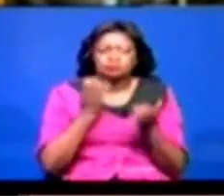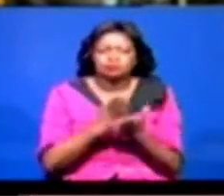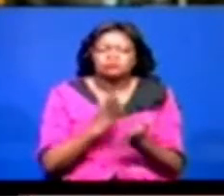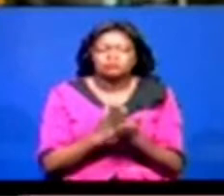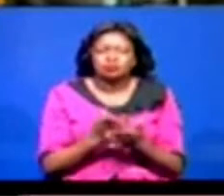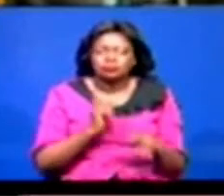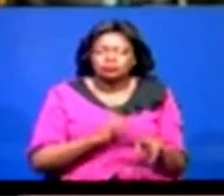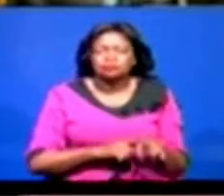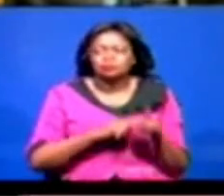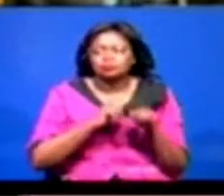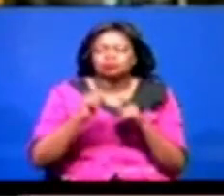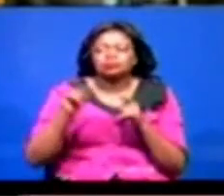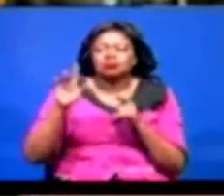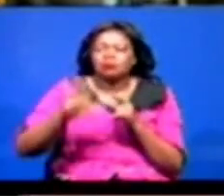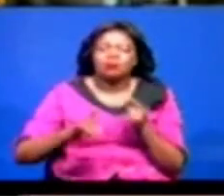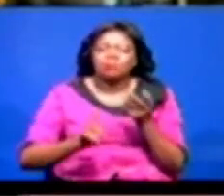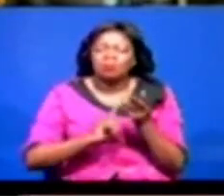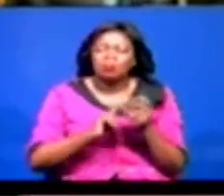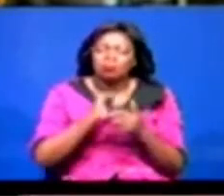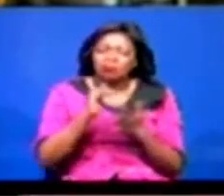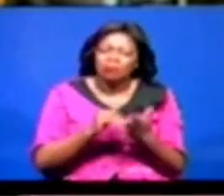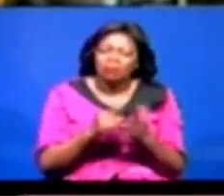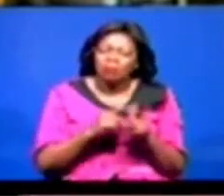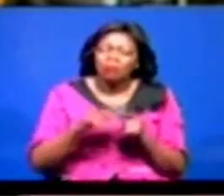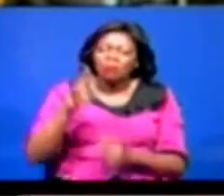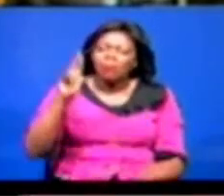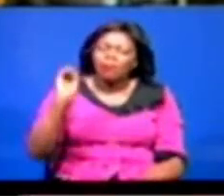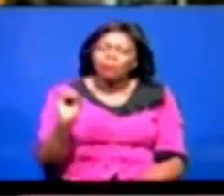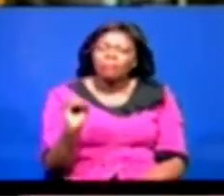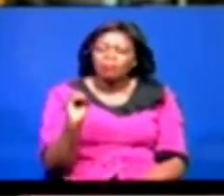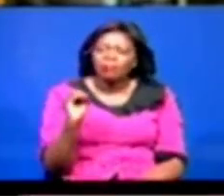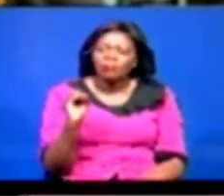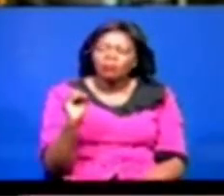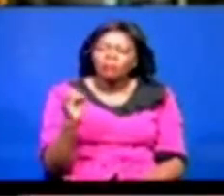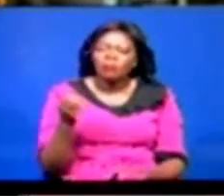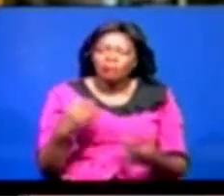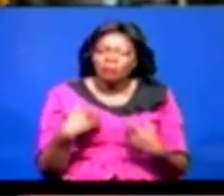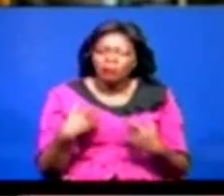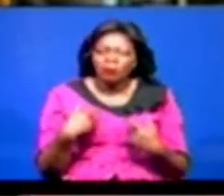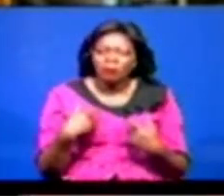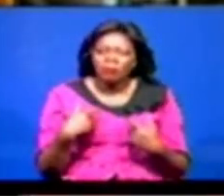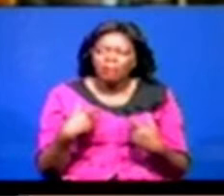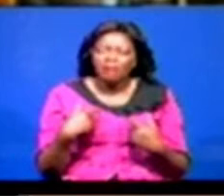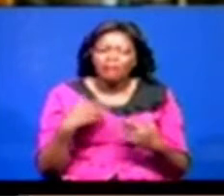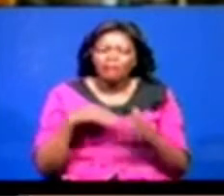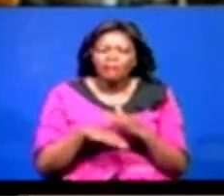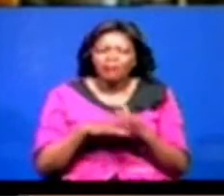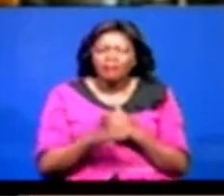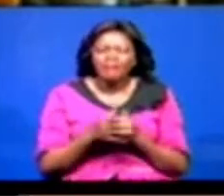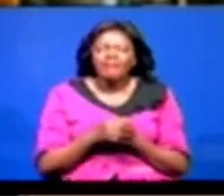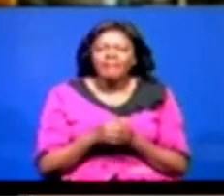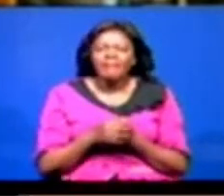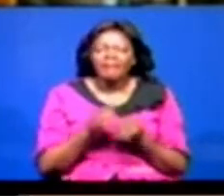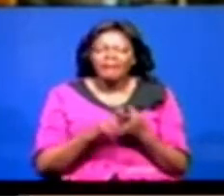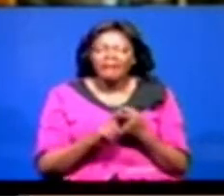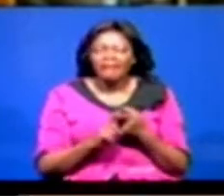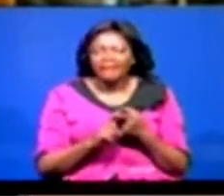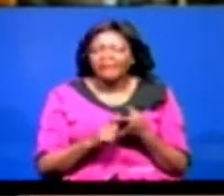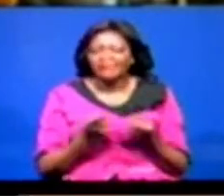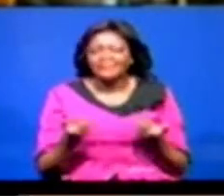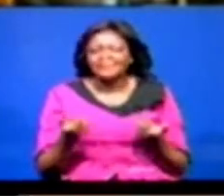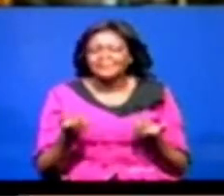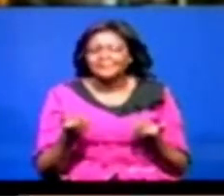Constituency Tallying Center, the returning officer has a back-end access to be able to